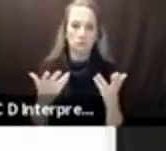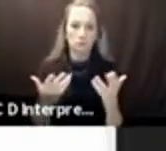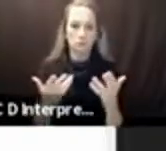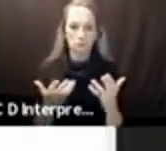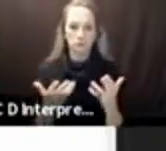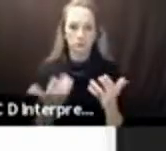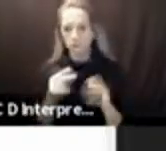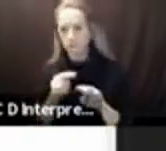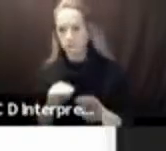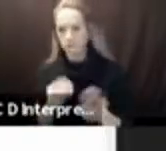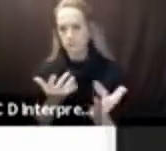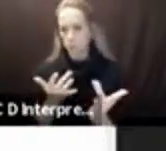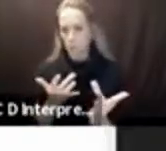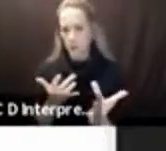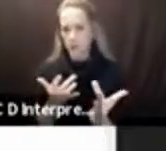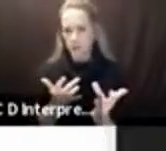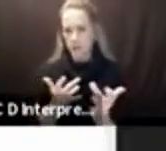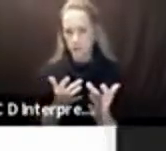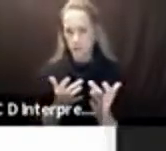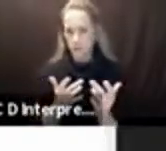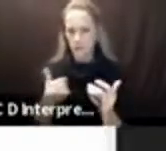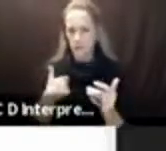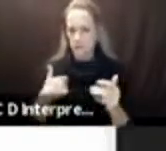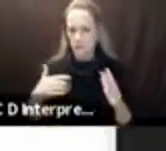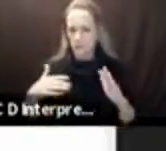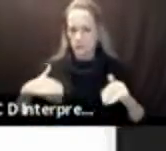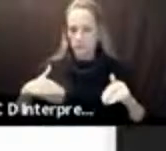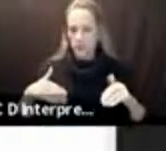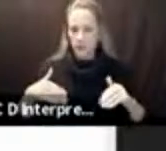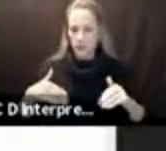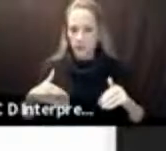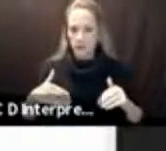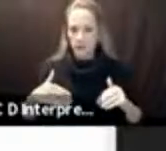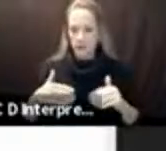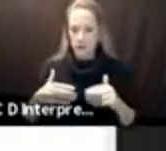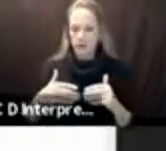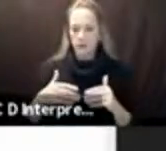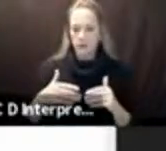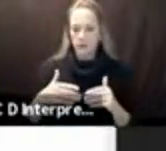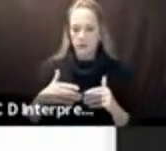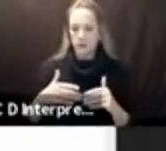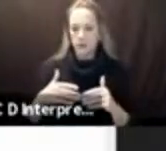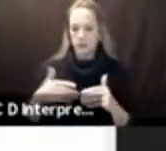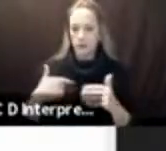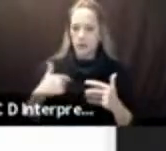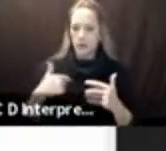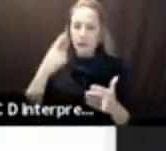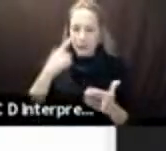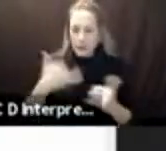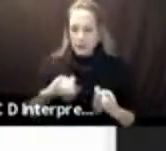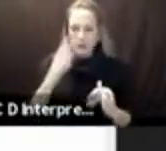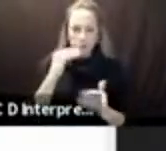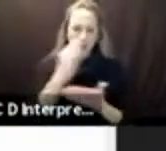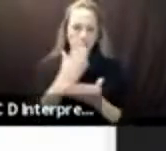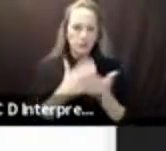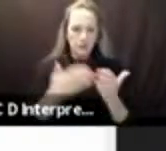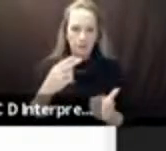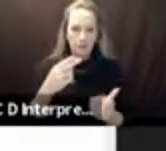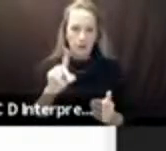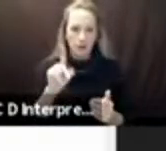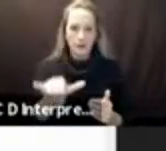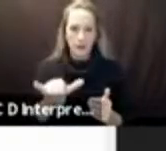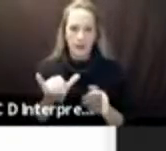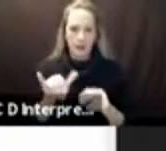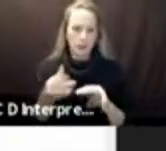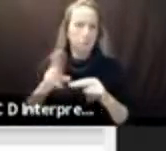think is a true, I don't think we're through the potential for a post-holiday spike at this point. Next slide, please. I think the